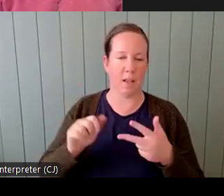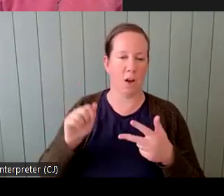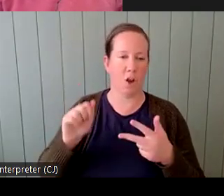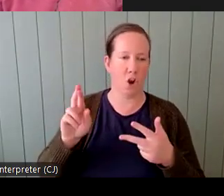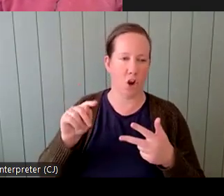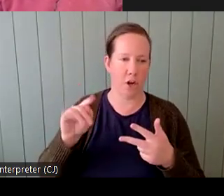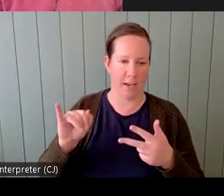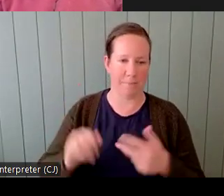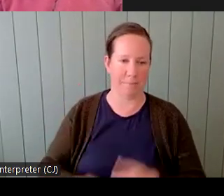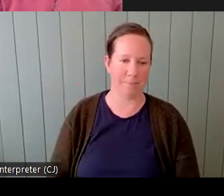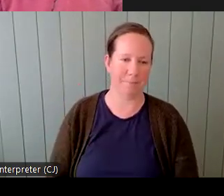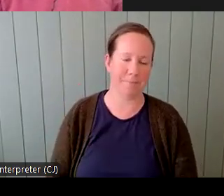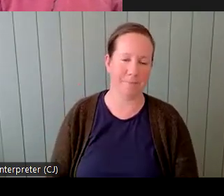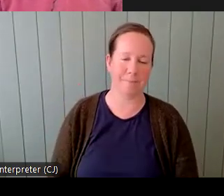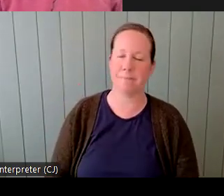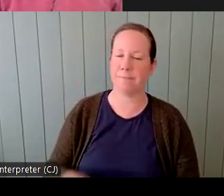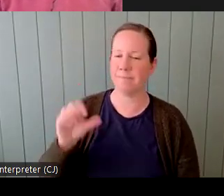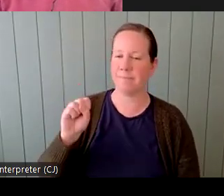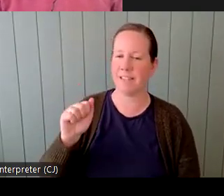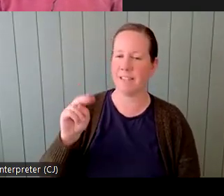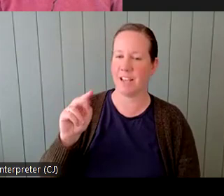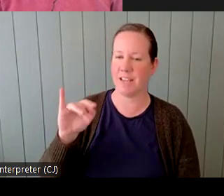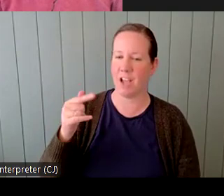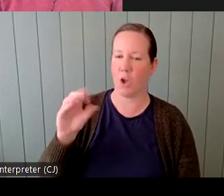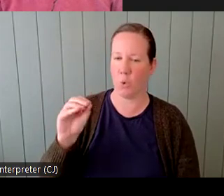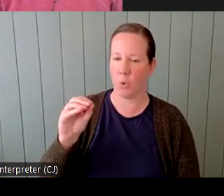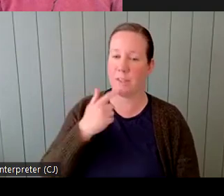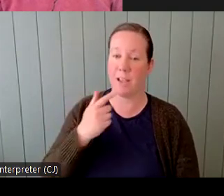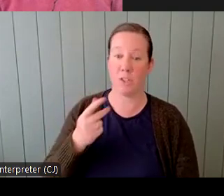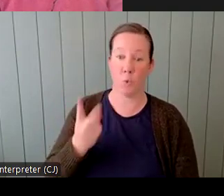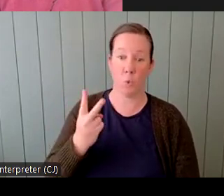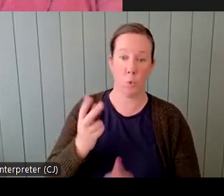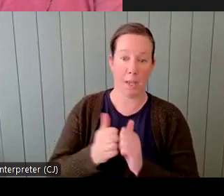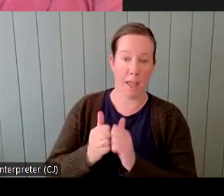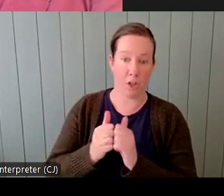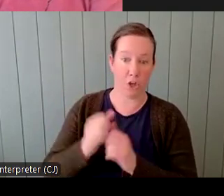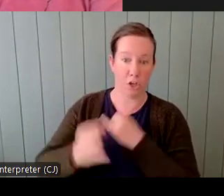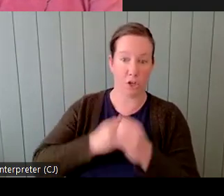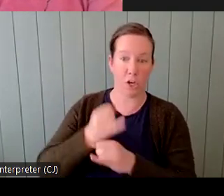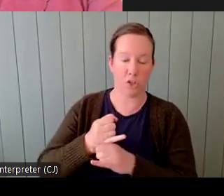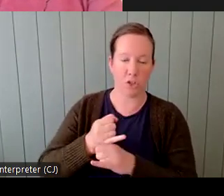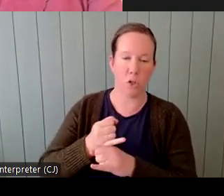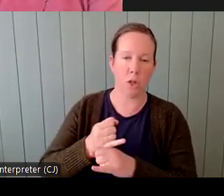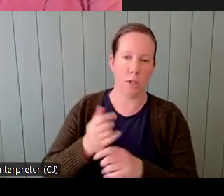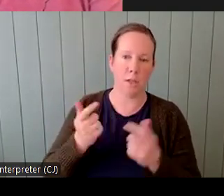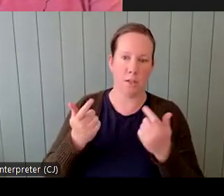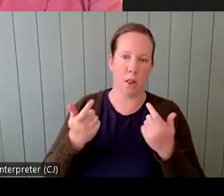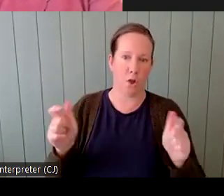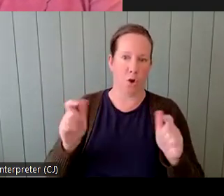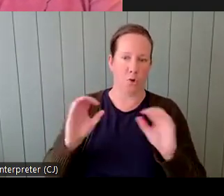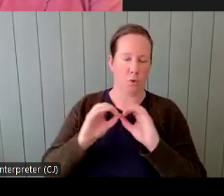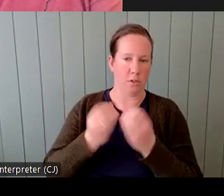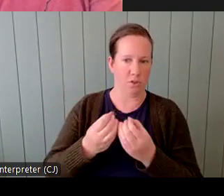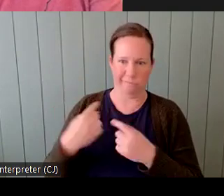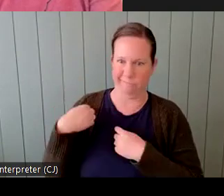Sure. Thanks, Cheryl. So Together International is the largest accelerator for disabled founders. It's been around for